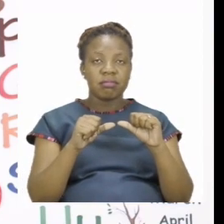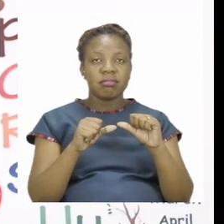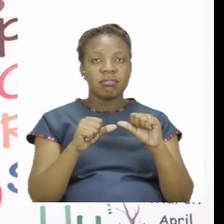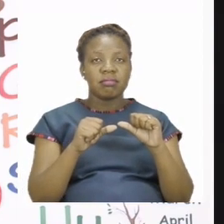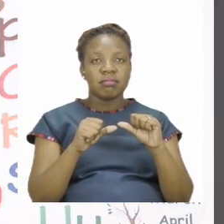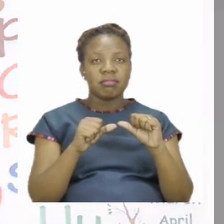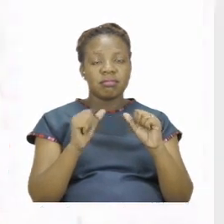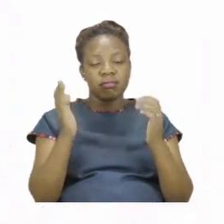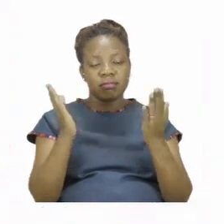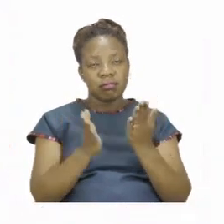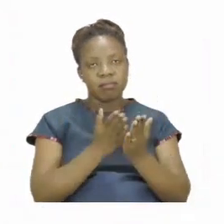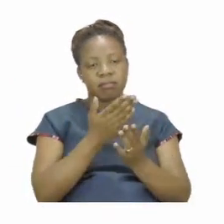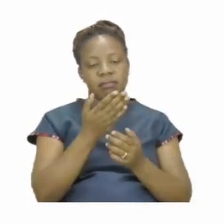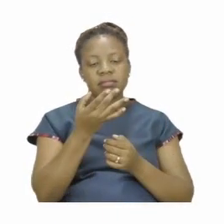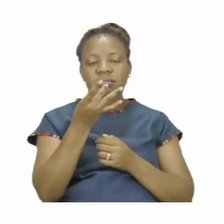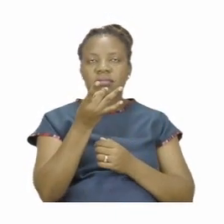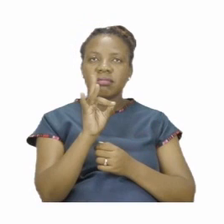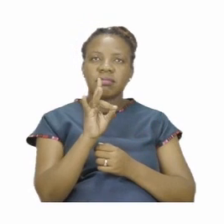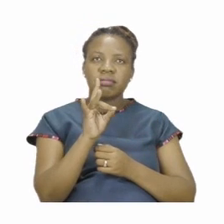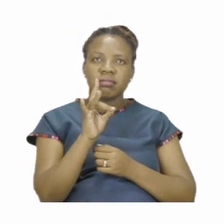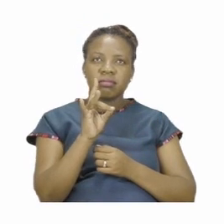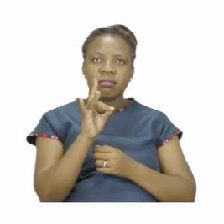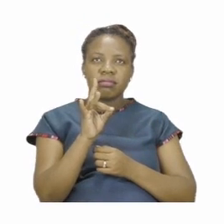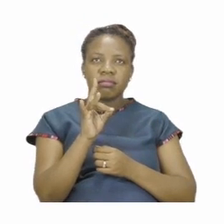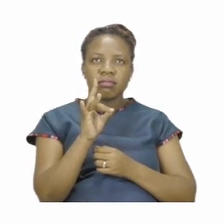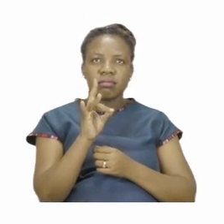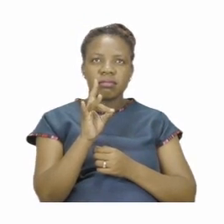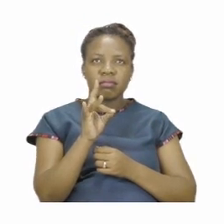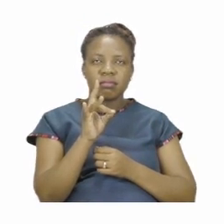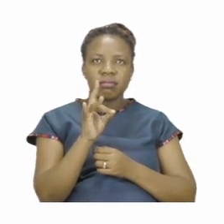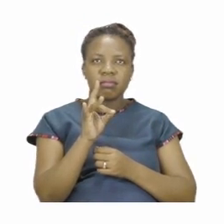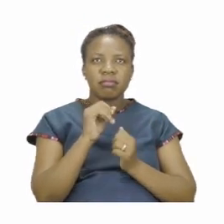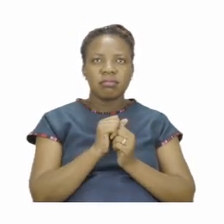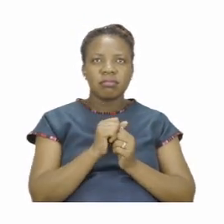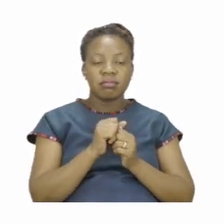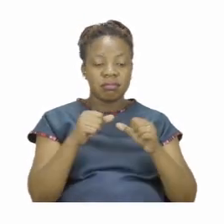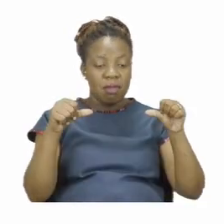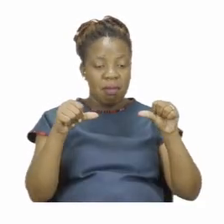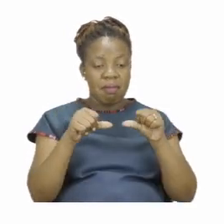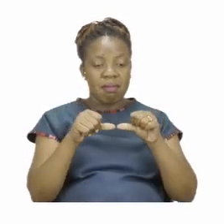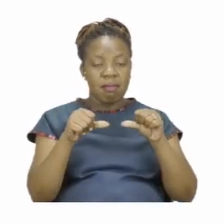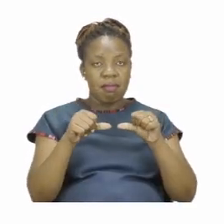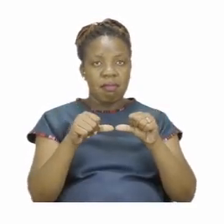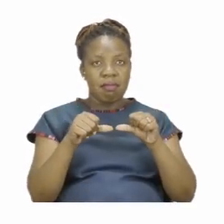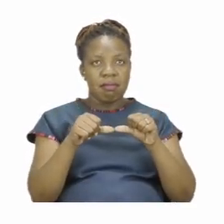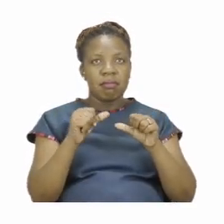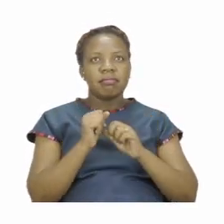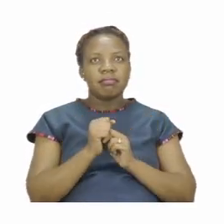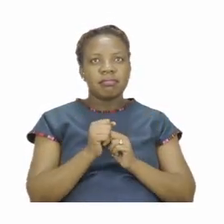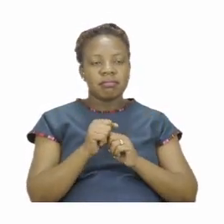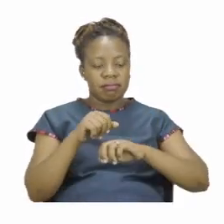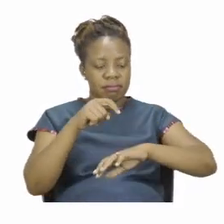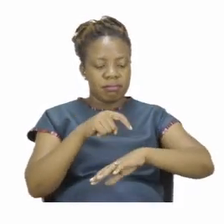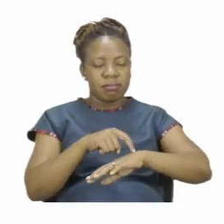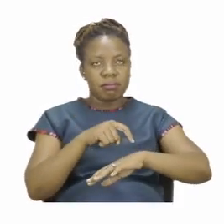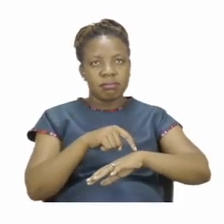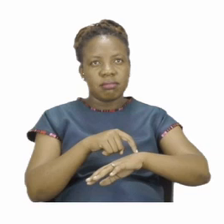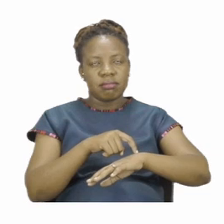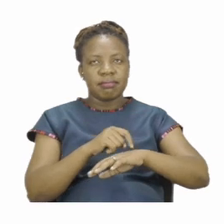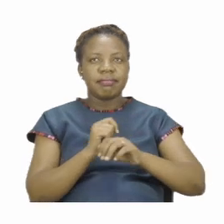8. Now on page 8, we have moved on to measurement. This time, we are measuring